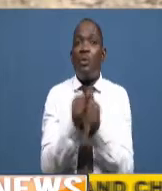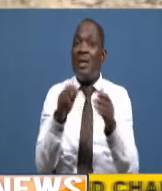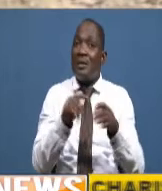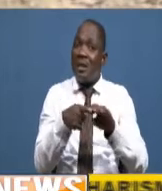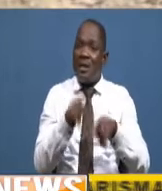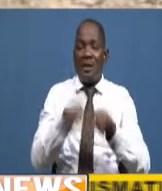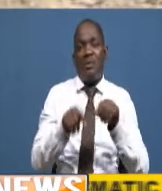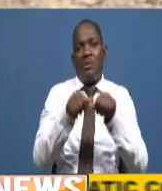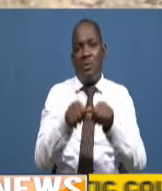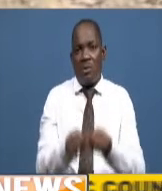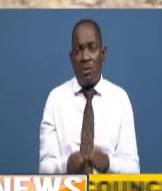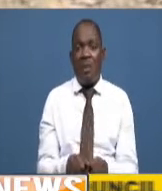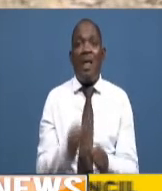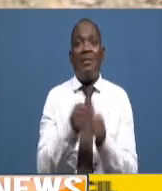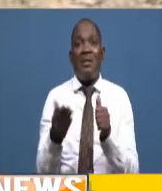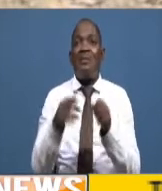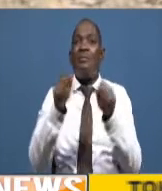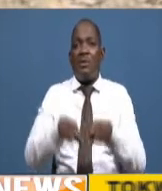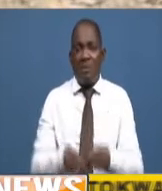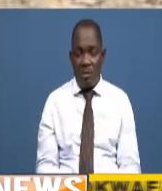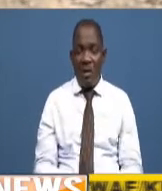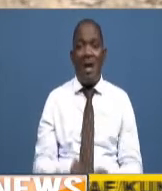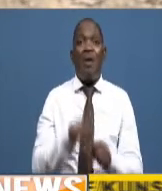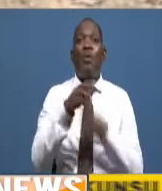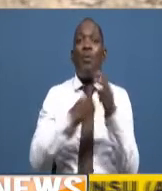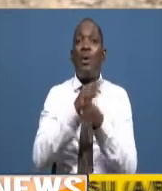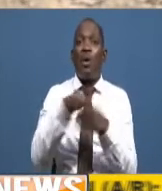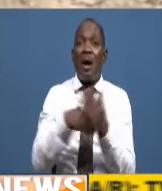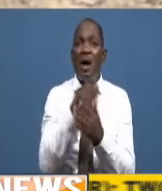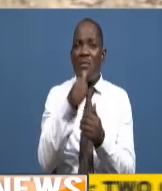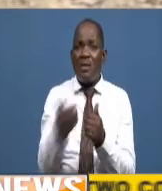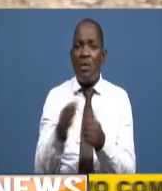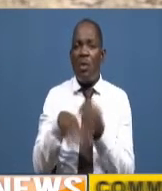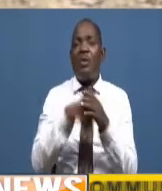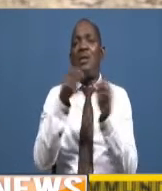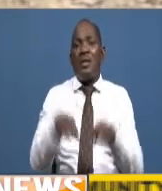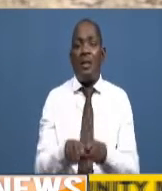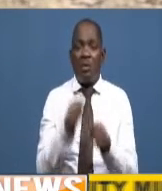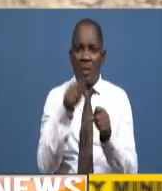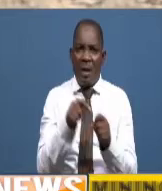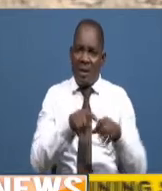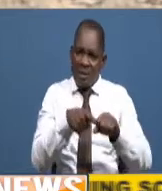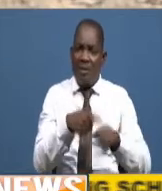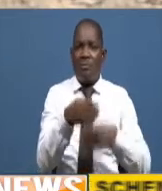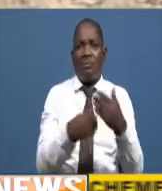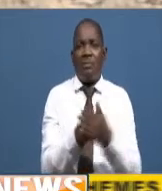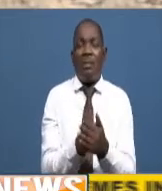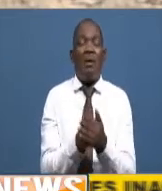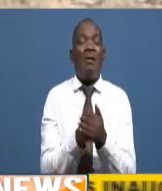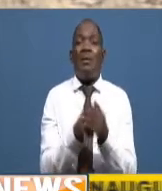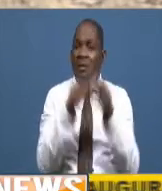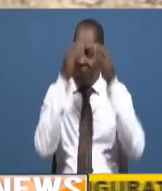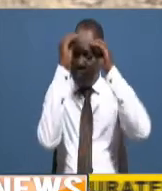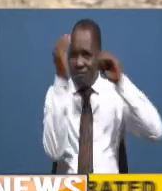it. Everything is possible. Anything in this world, everything under the sun is possible. You just have to start it and